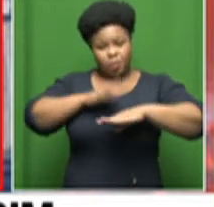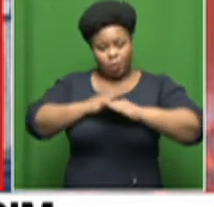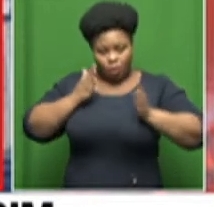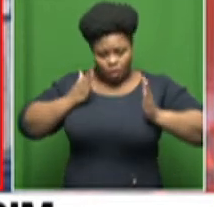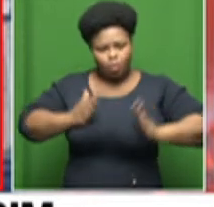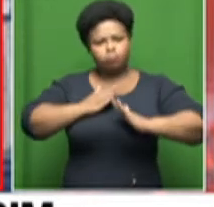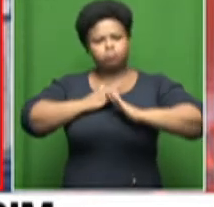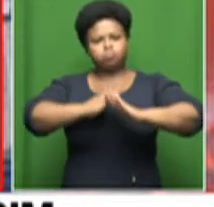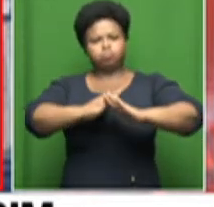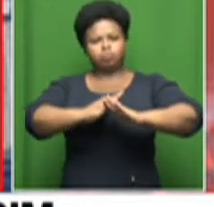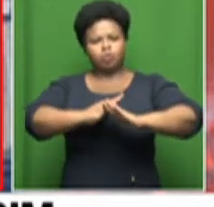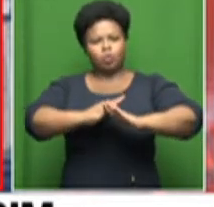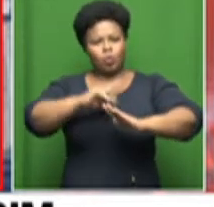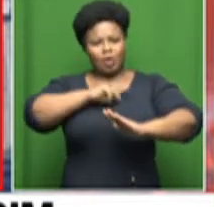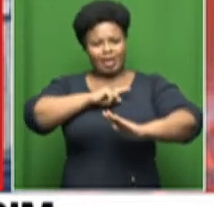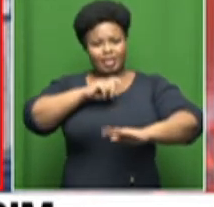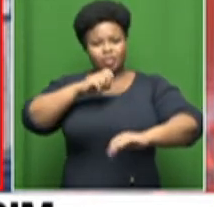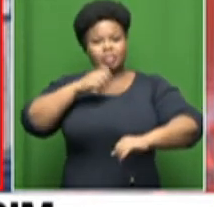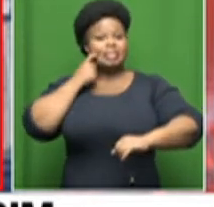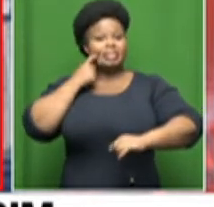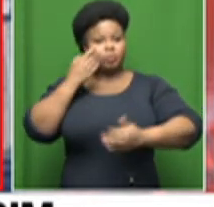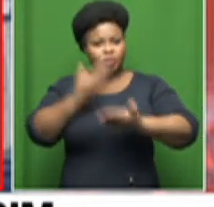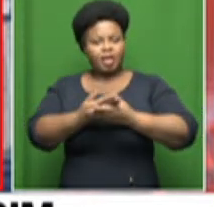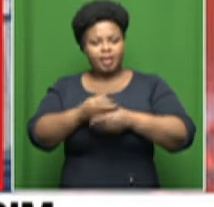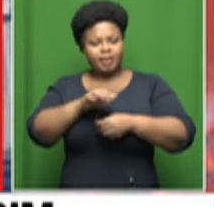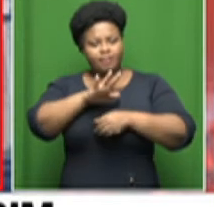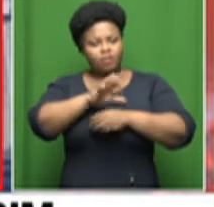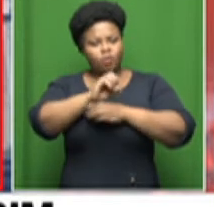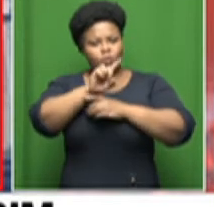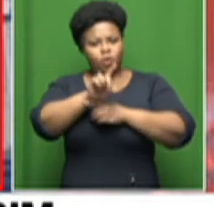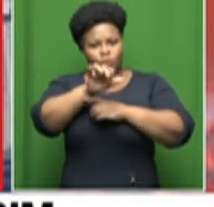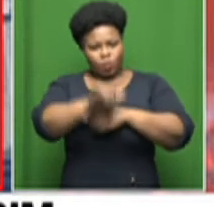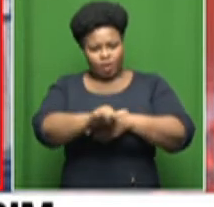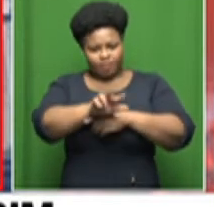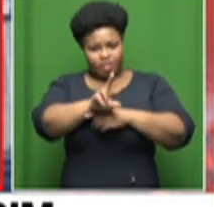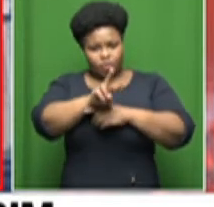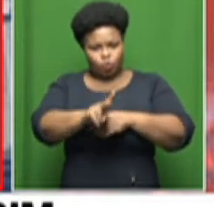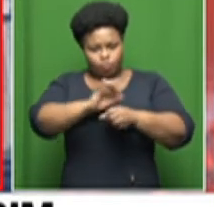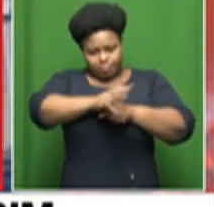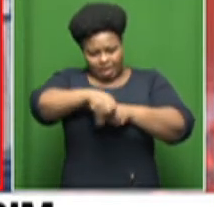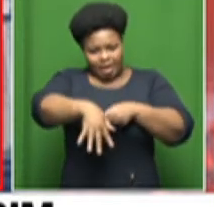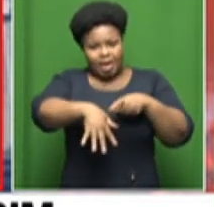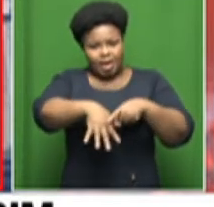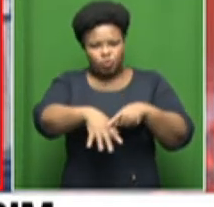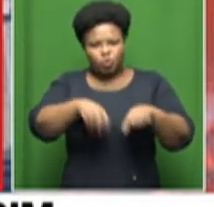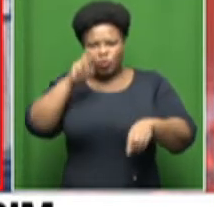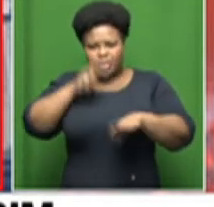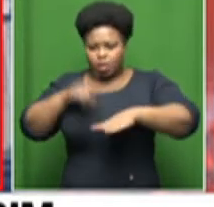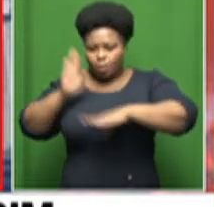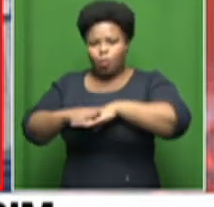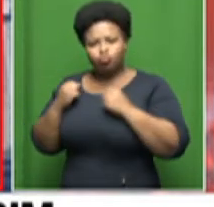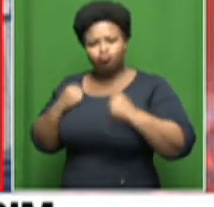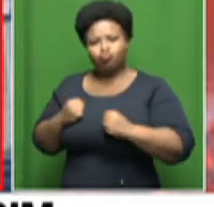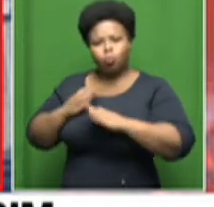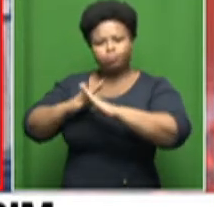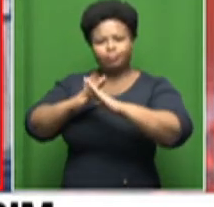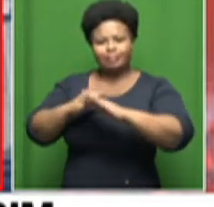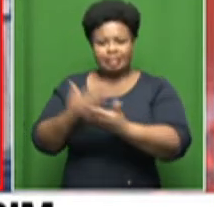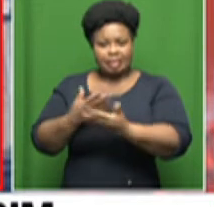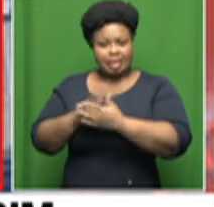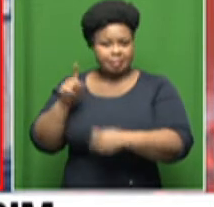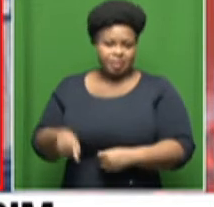be able to kill these, to kill the 501Y2 variant, the V2 variant. So we are